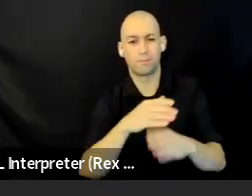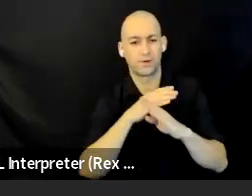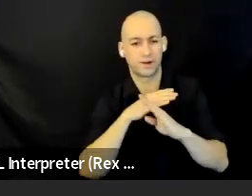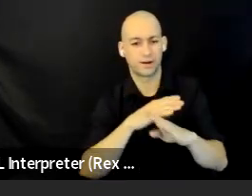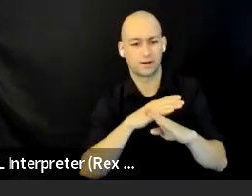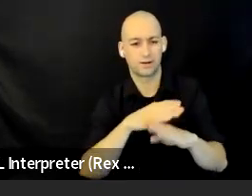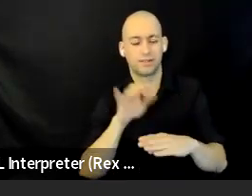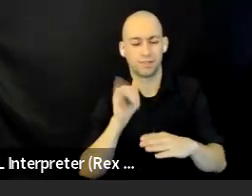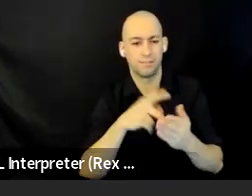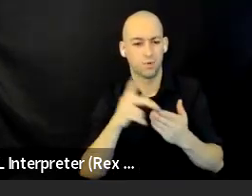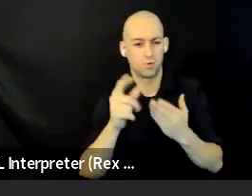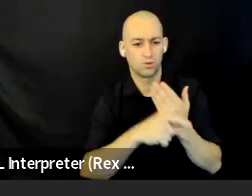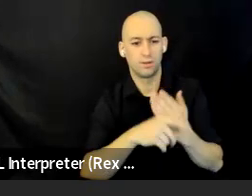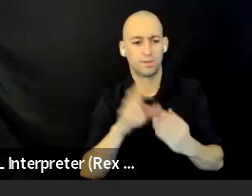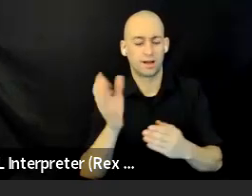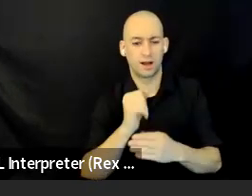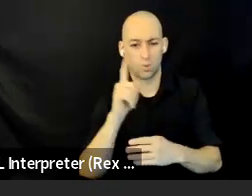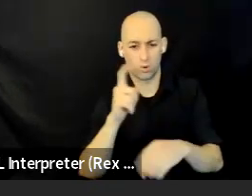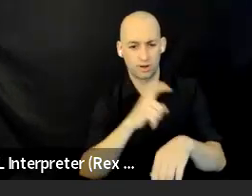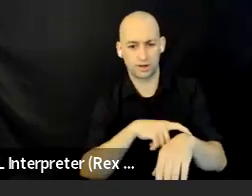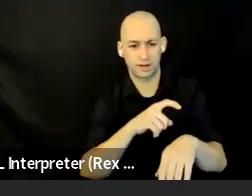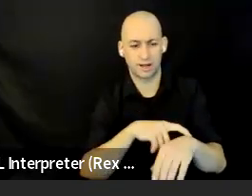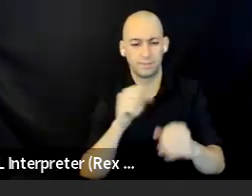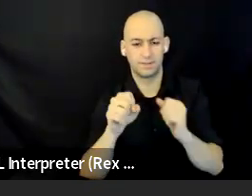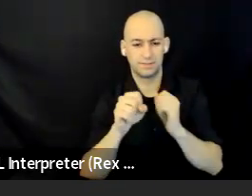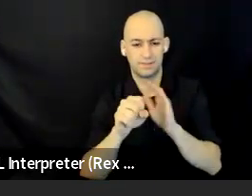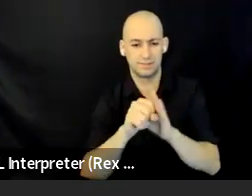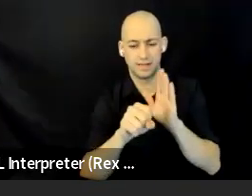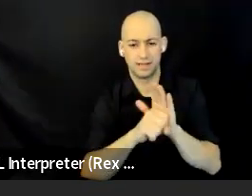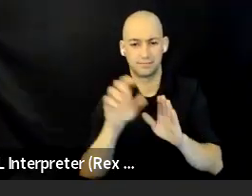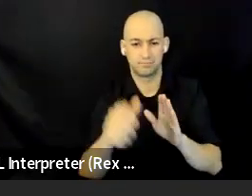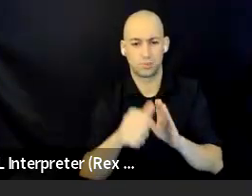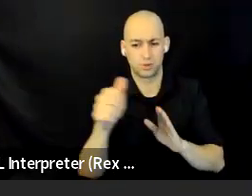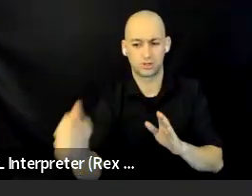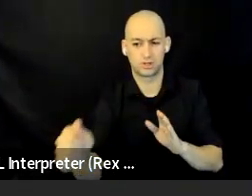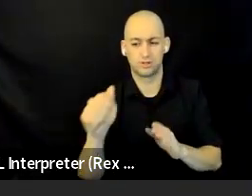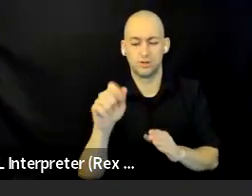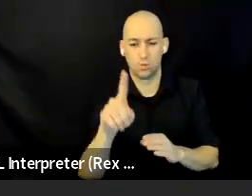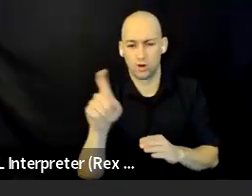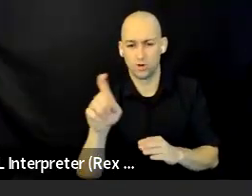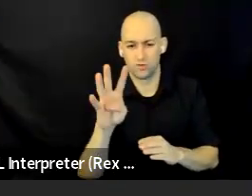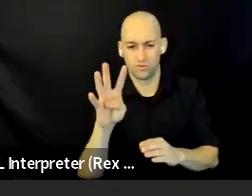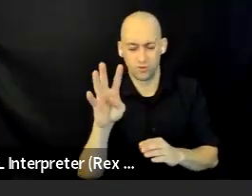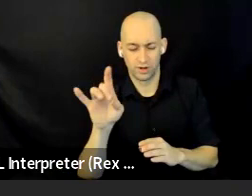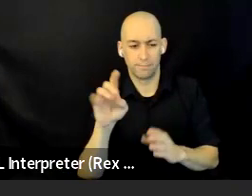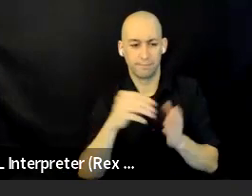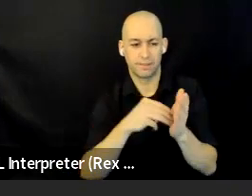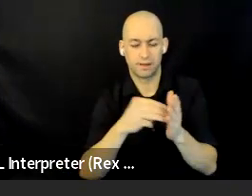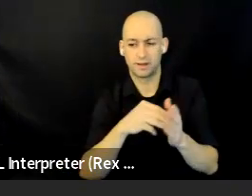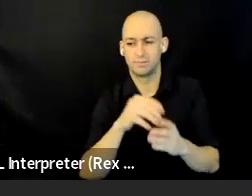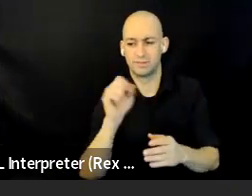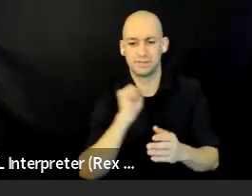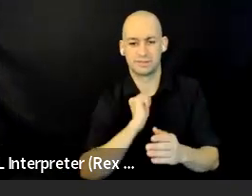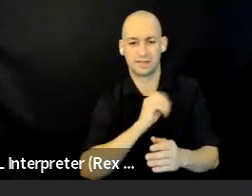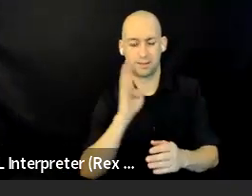program also received a one-time state appropriation of $148 million under Senate Bill 198. The first cycle of the